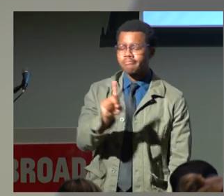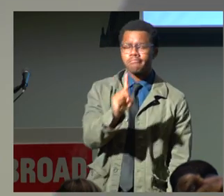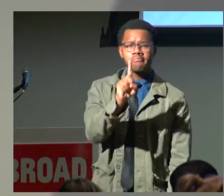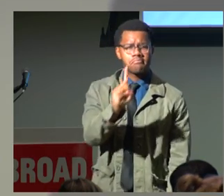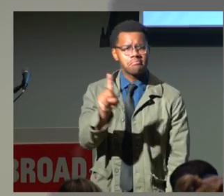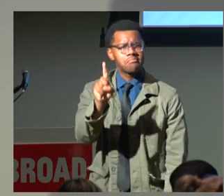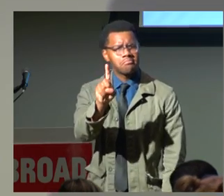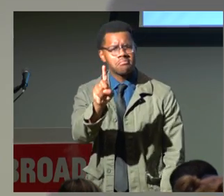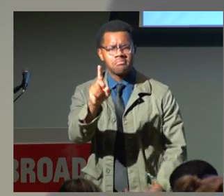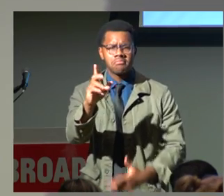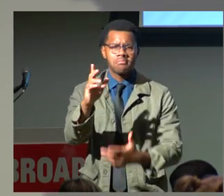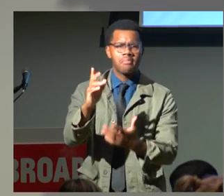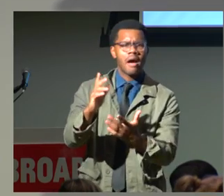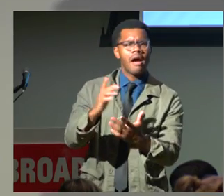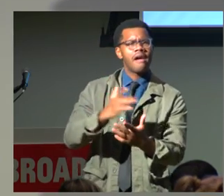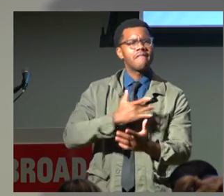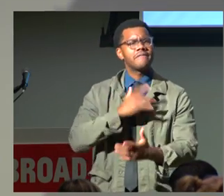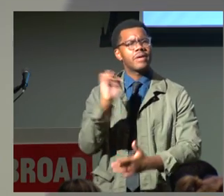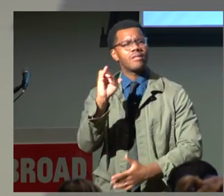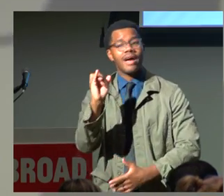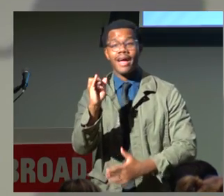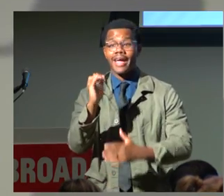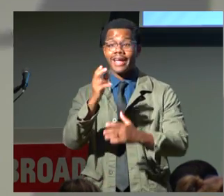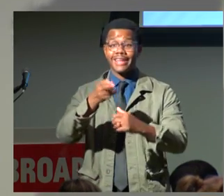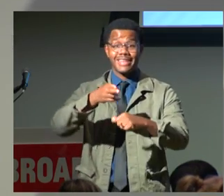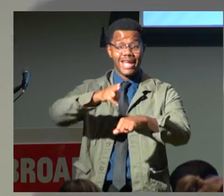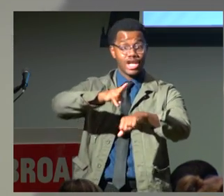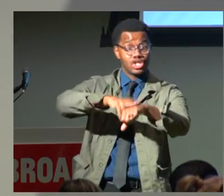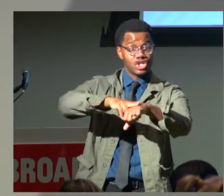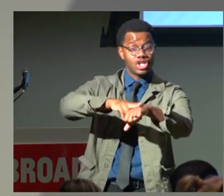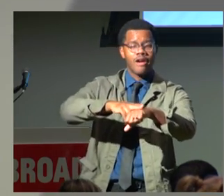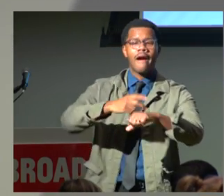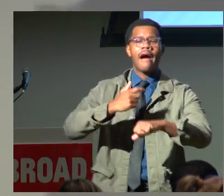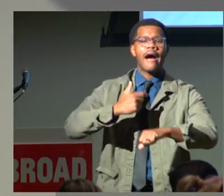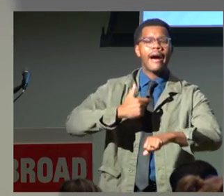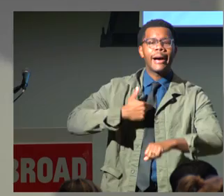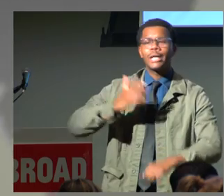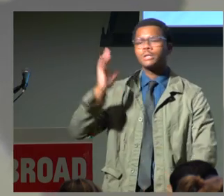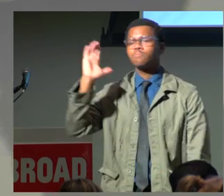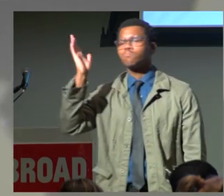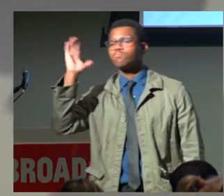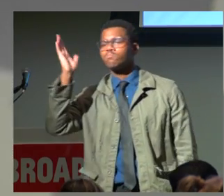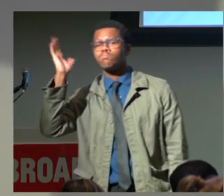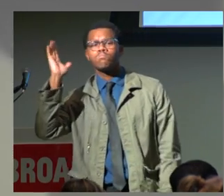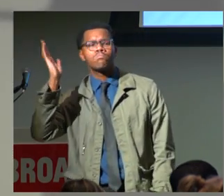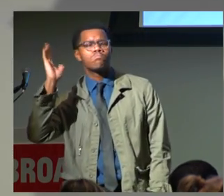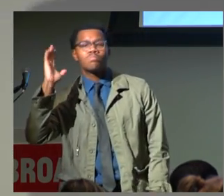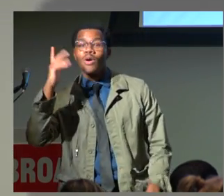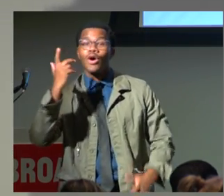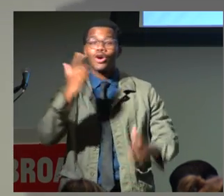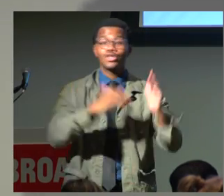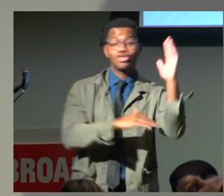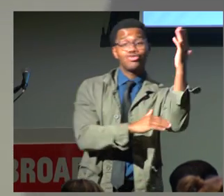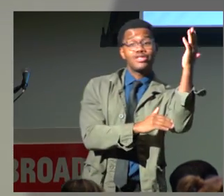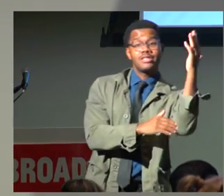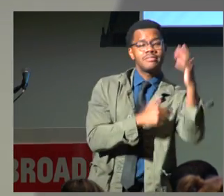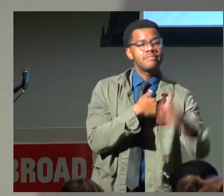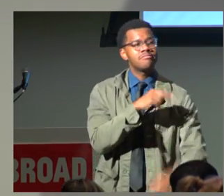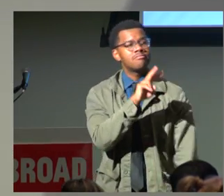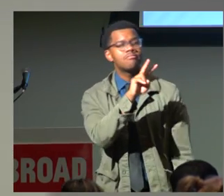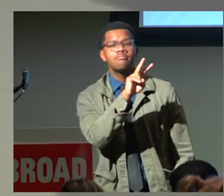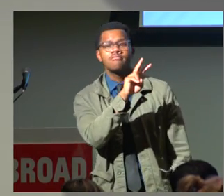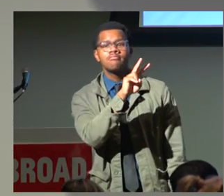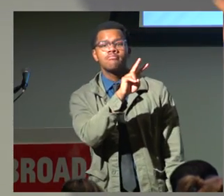I'm having a sermon with nature. You know, I take stock in the small things. And I look at trees, or I just stare at the